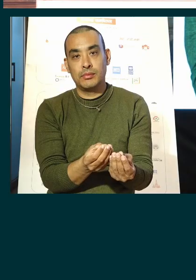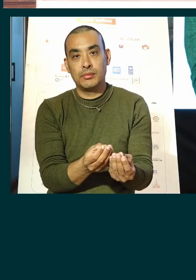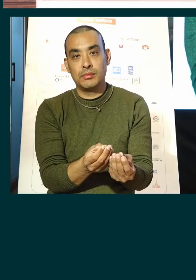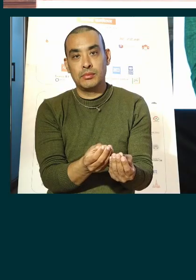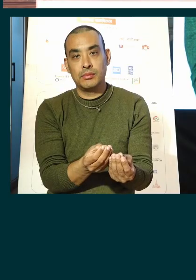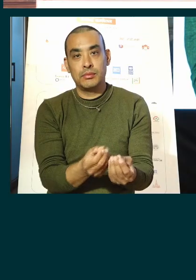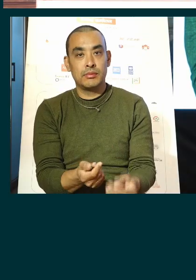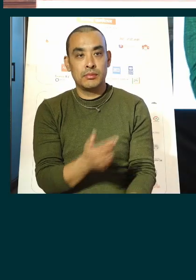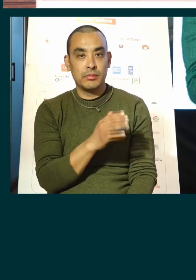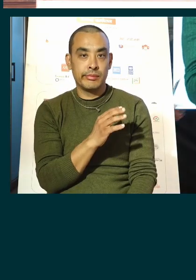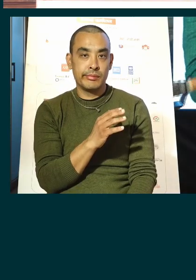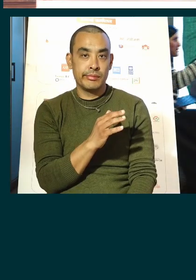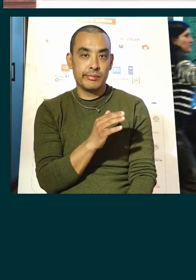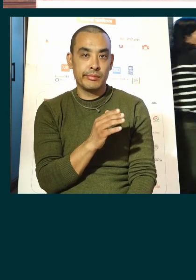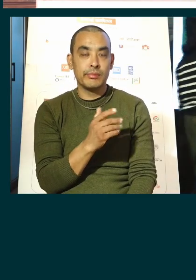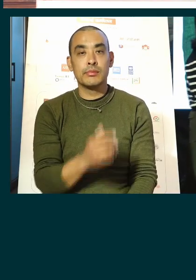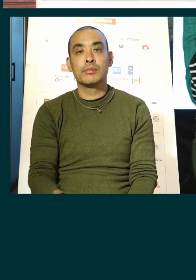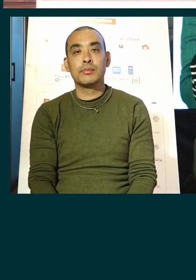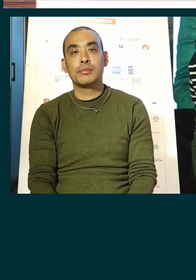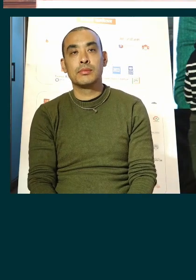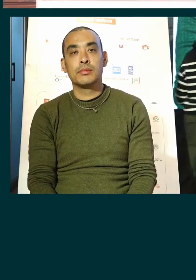something wrong is happening with this. Like, yeah,